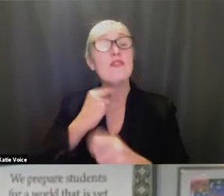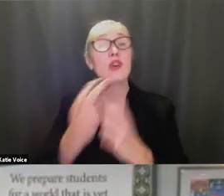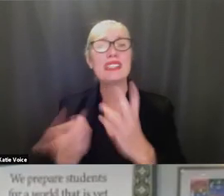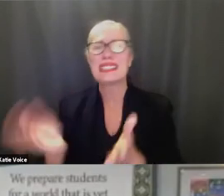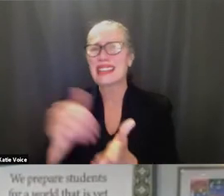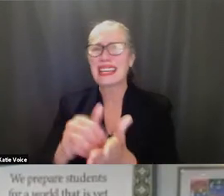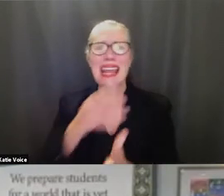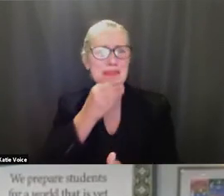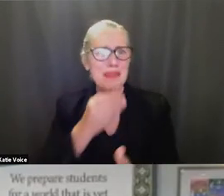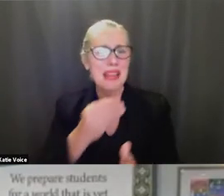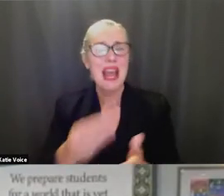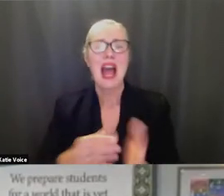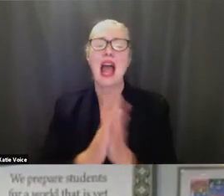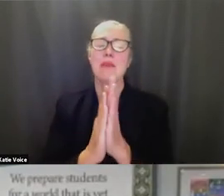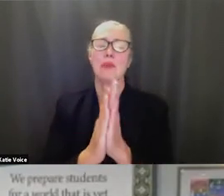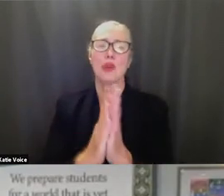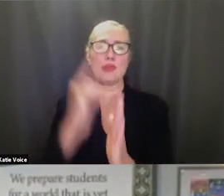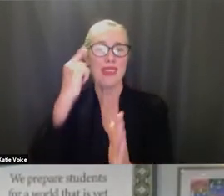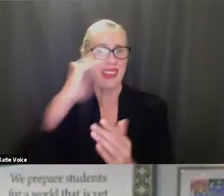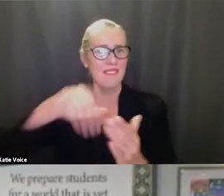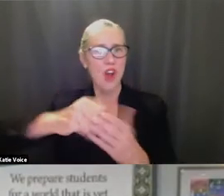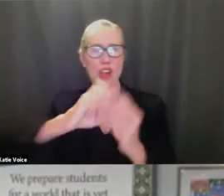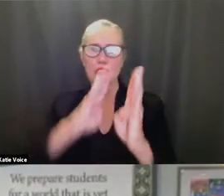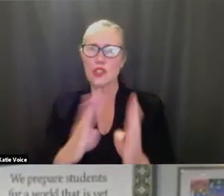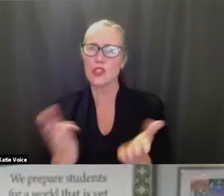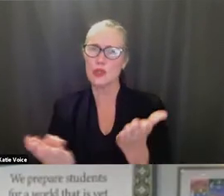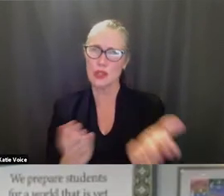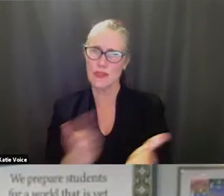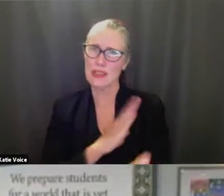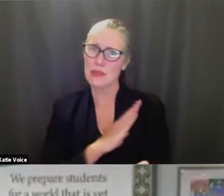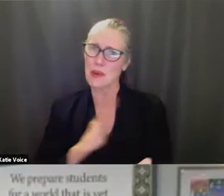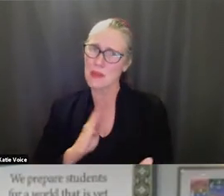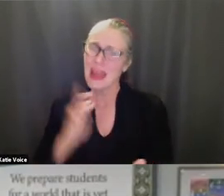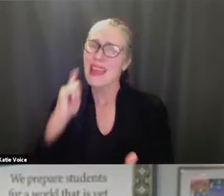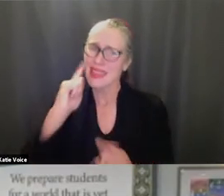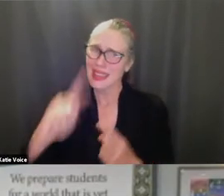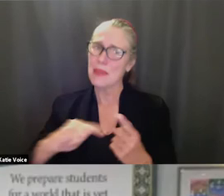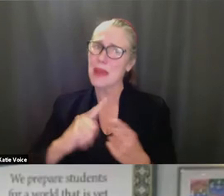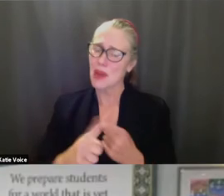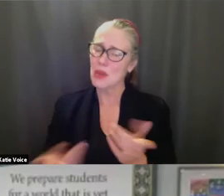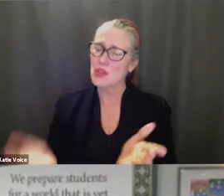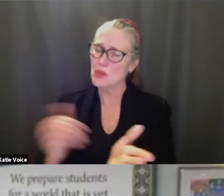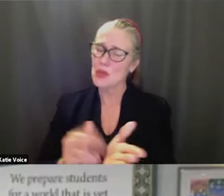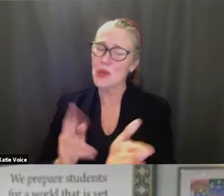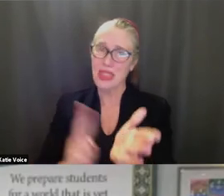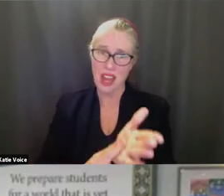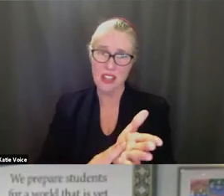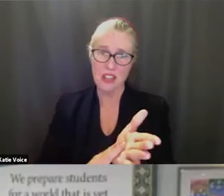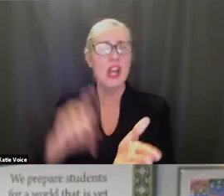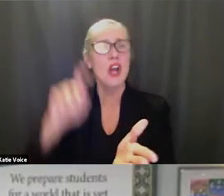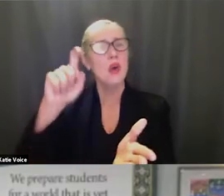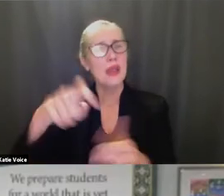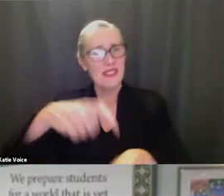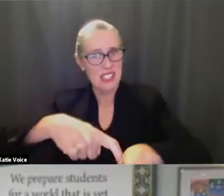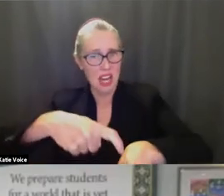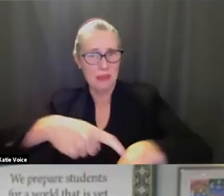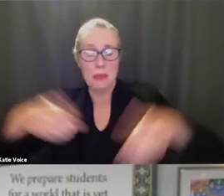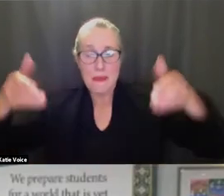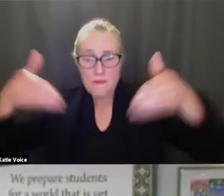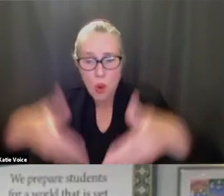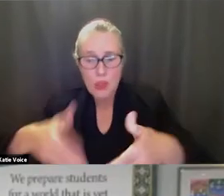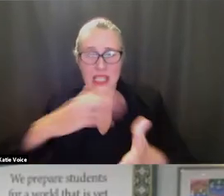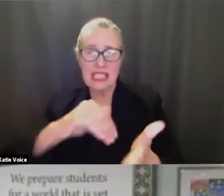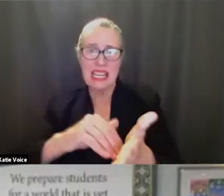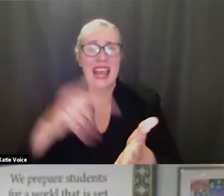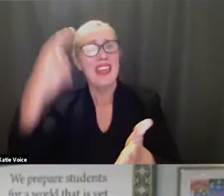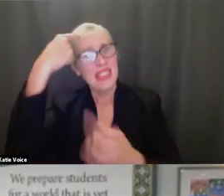again i implore you to think of all students you serve as board members when thinking about renewing this contract we take pride in being a student-centered district so please consider